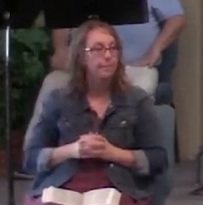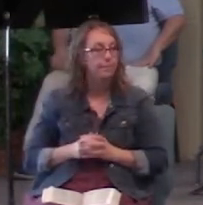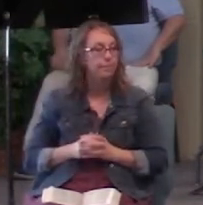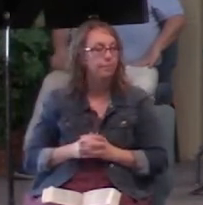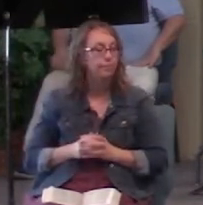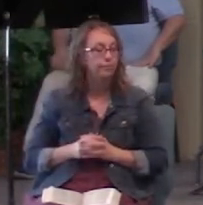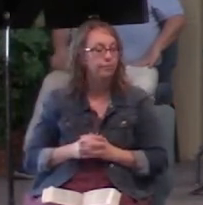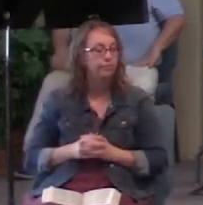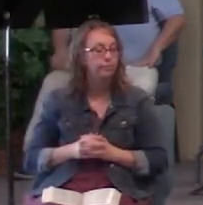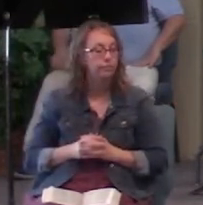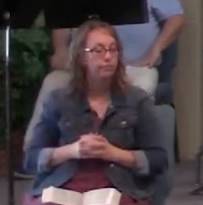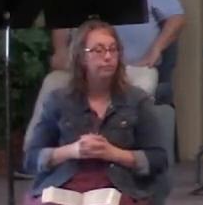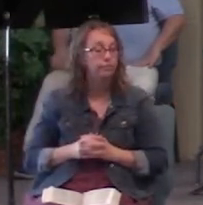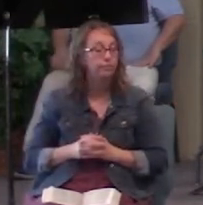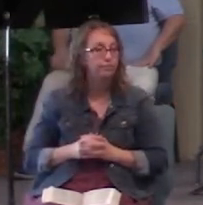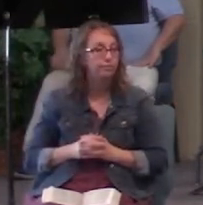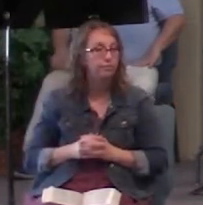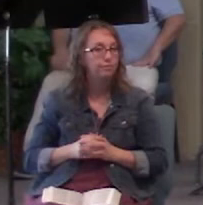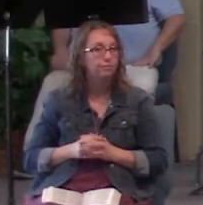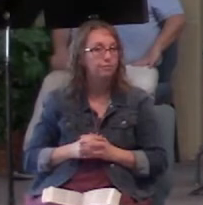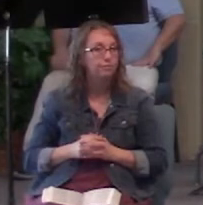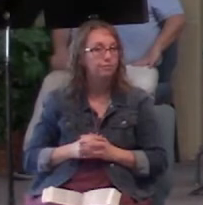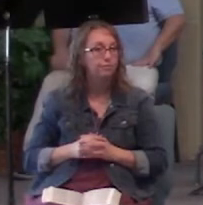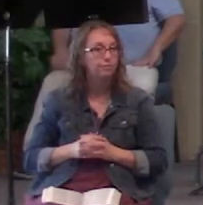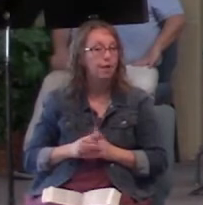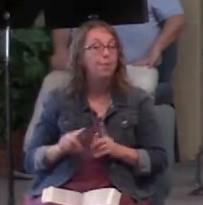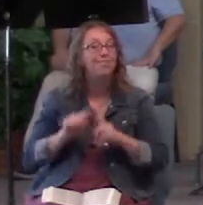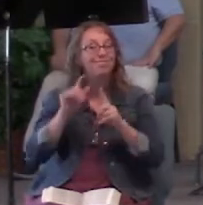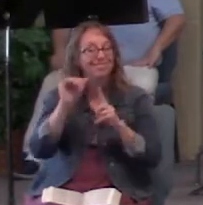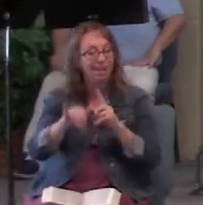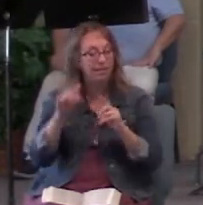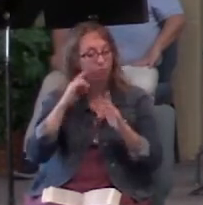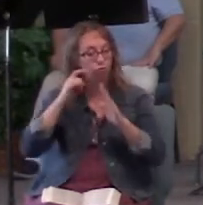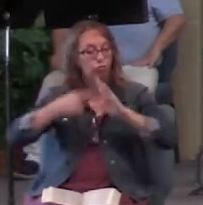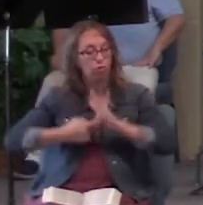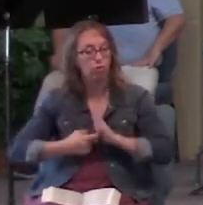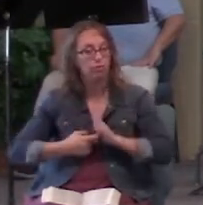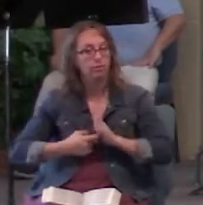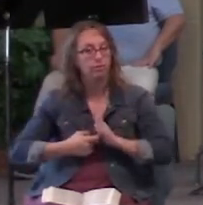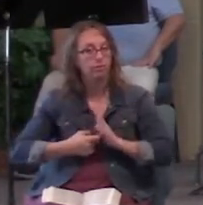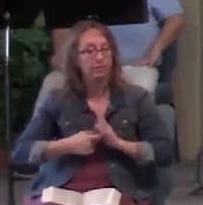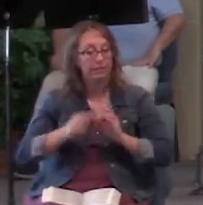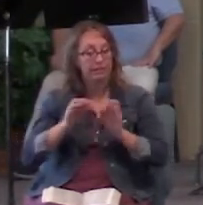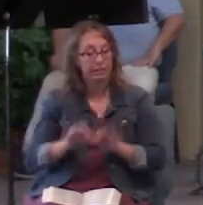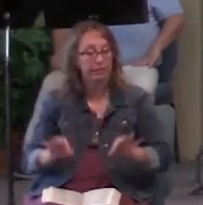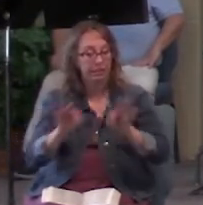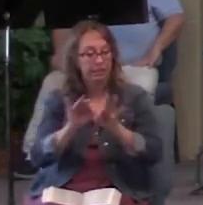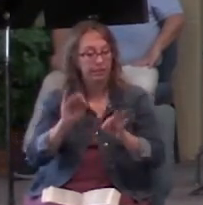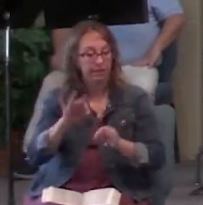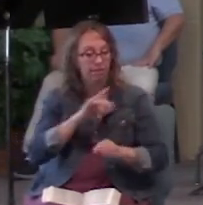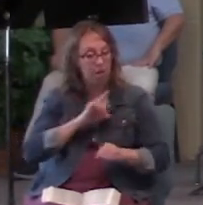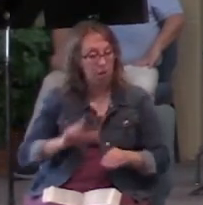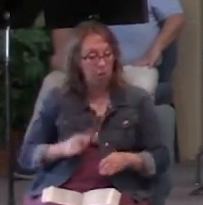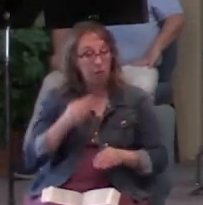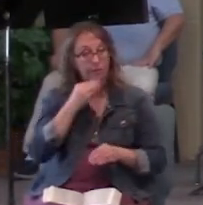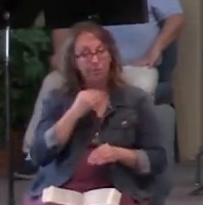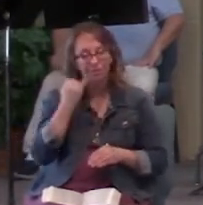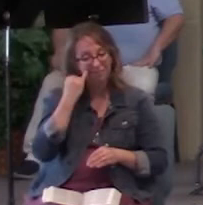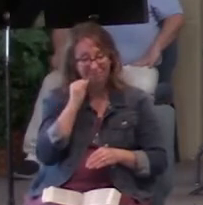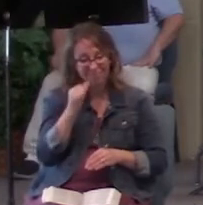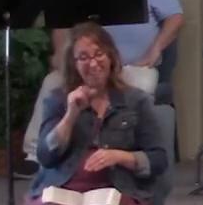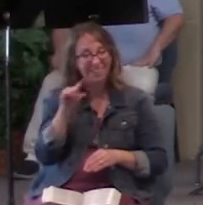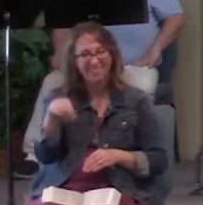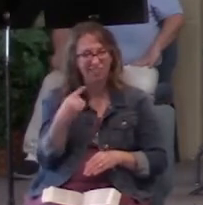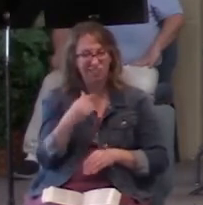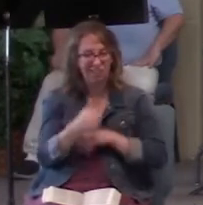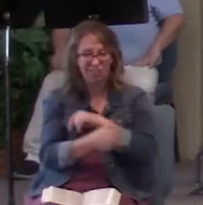But that's what equates acknowledging and recognizing the significance of the Lord's Supper. If not, it's just eating a cracker